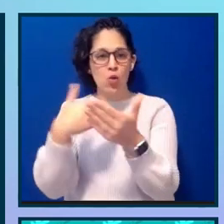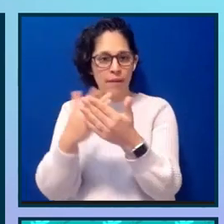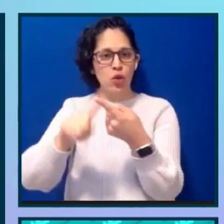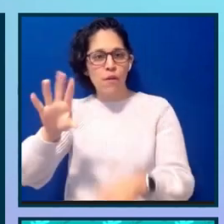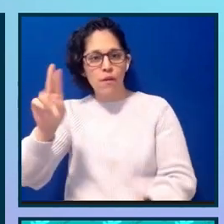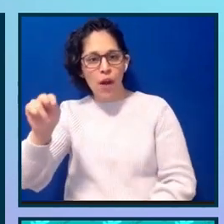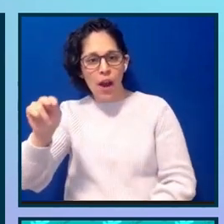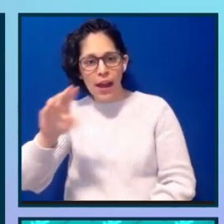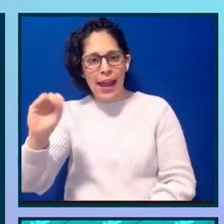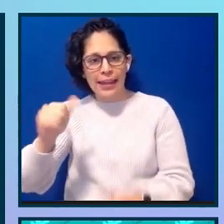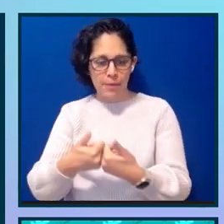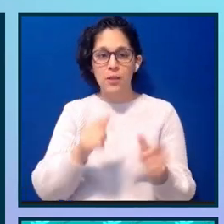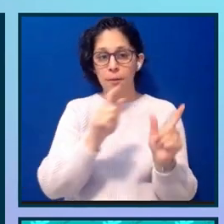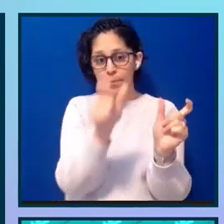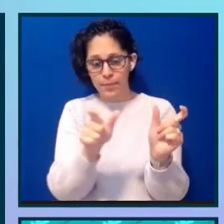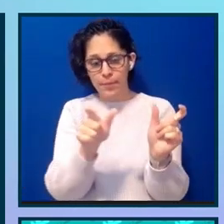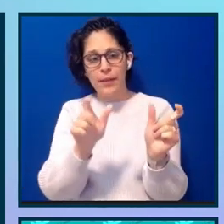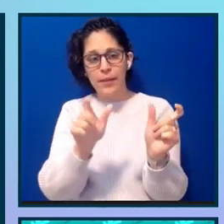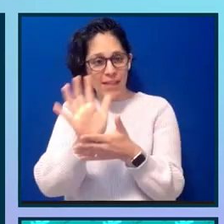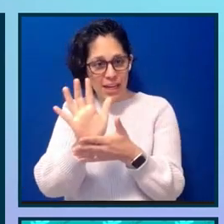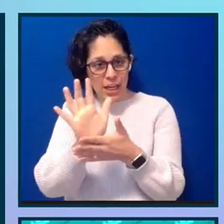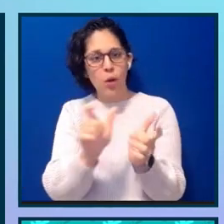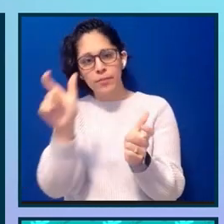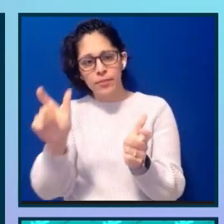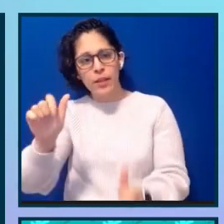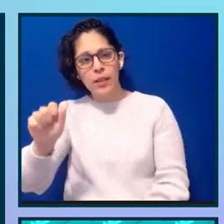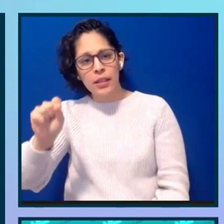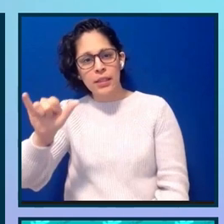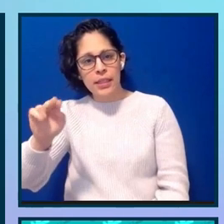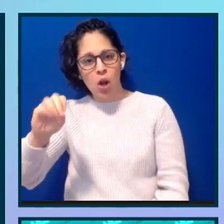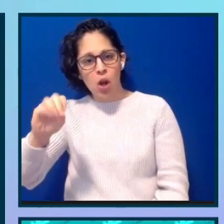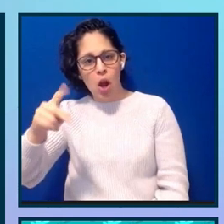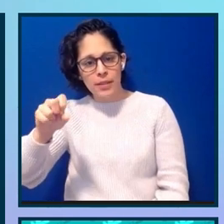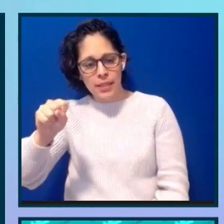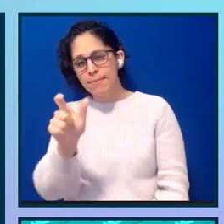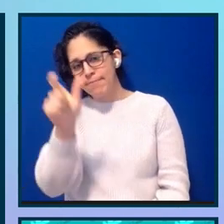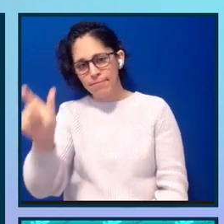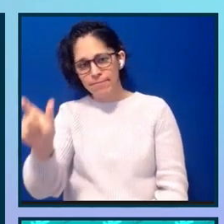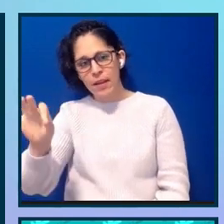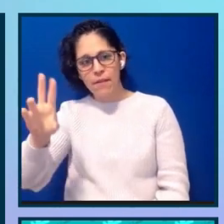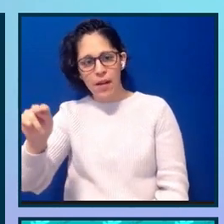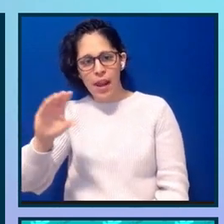video. Link, synopsis. Link, fun and games. Fun and games.